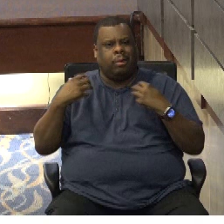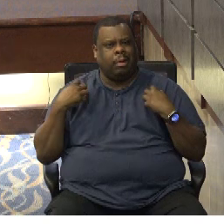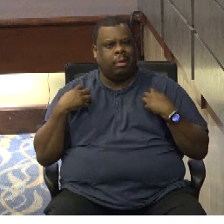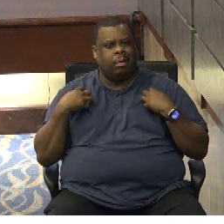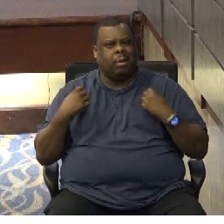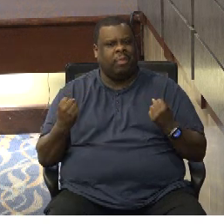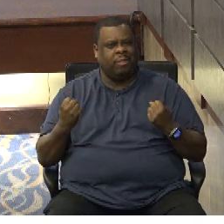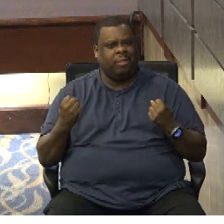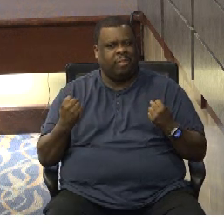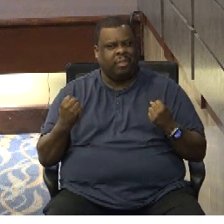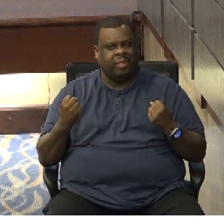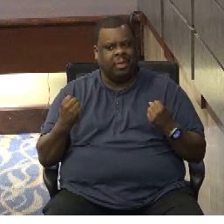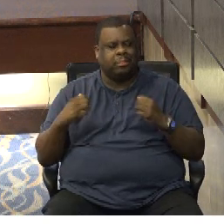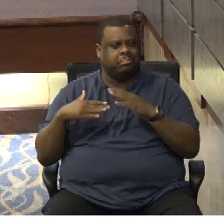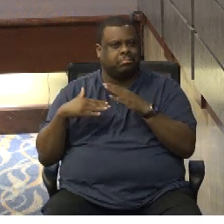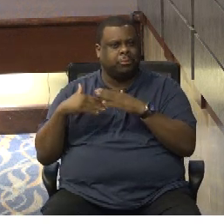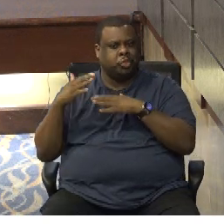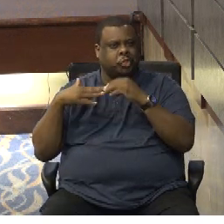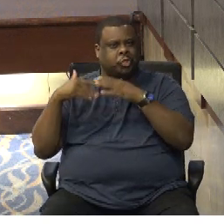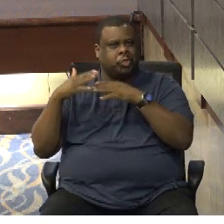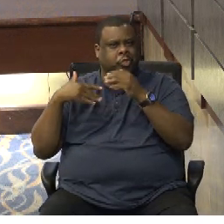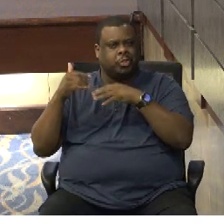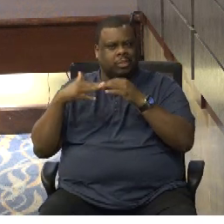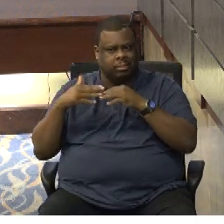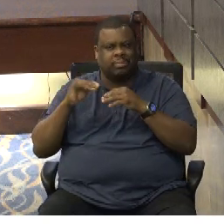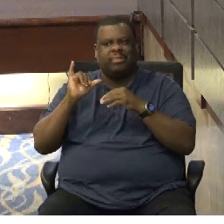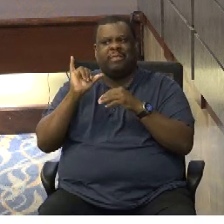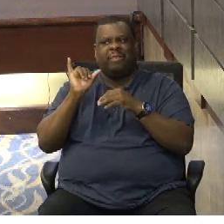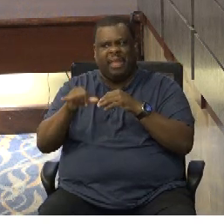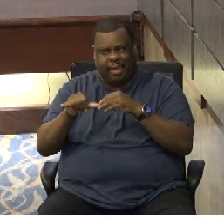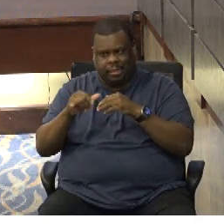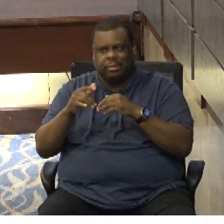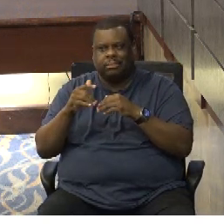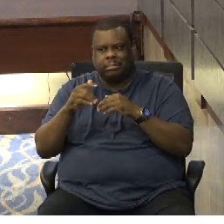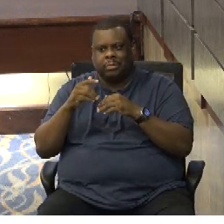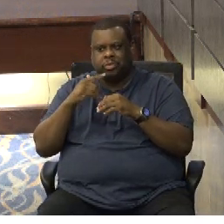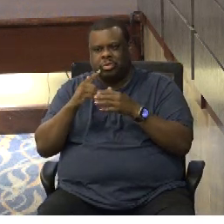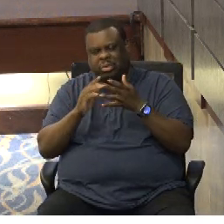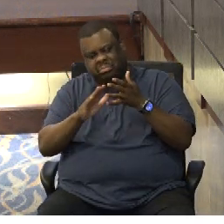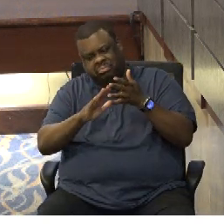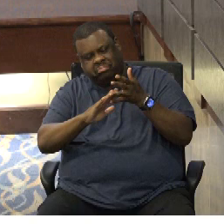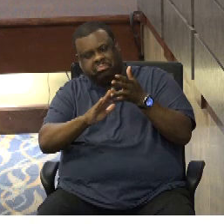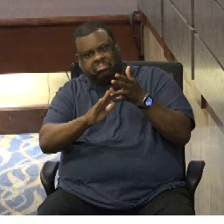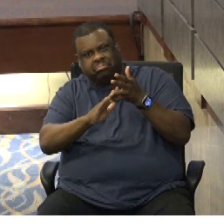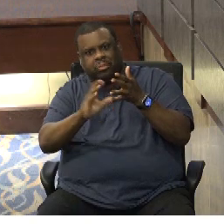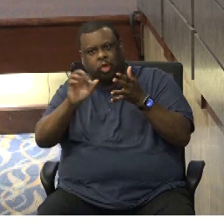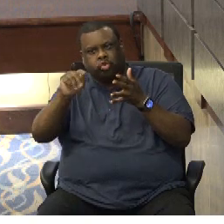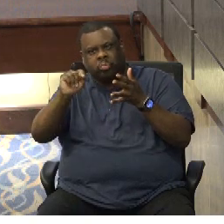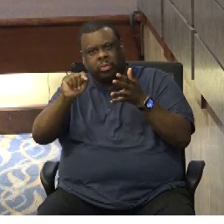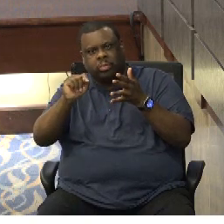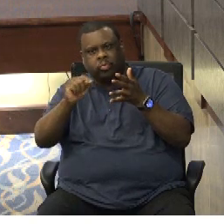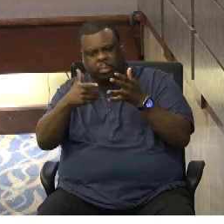Yeah, I think we've got a ribbon cutting that's in the works for mid-October on this one, so it's Nice. almost ready to go.